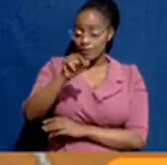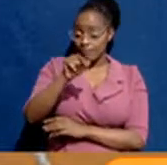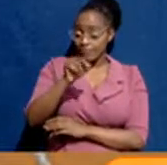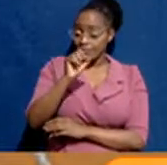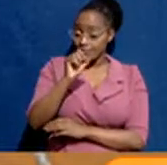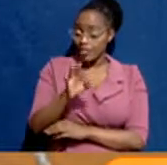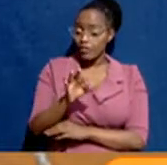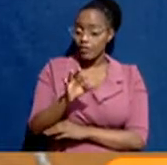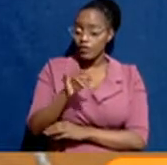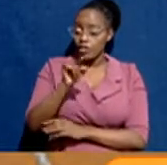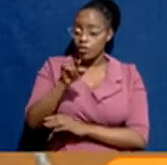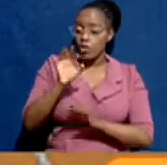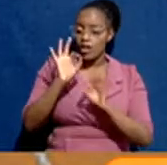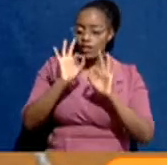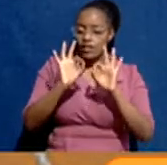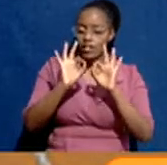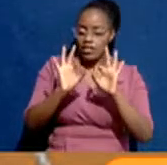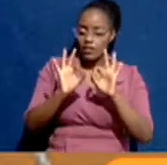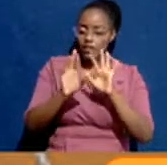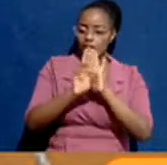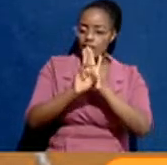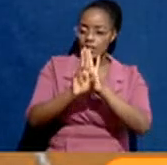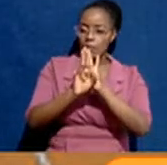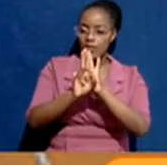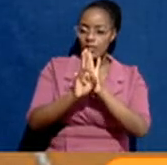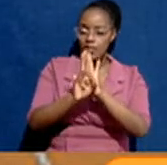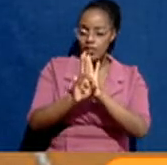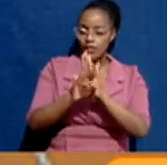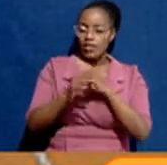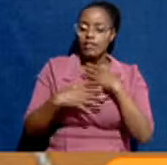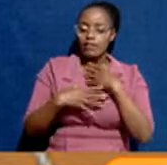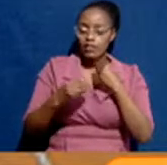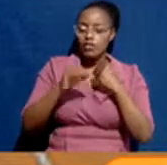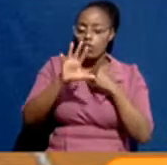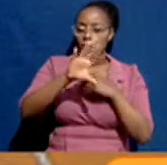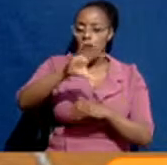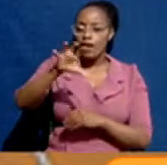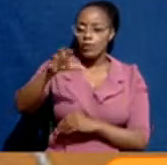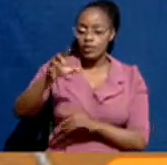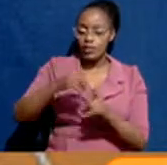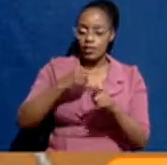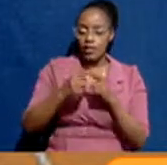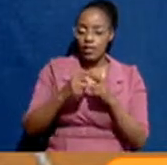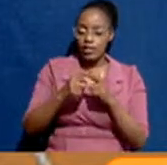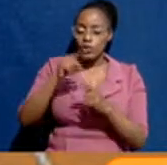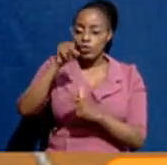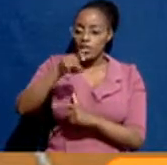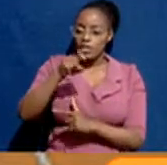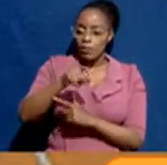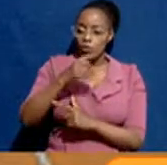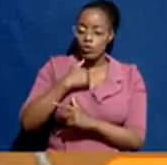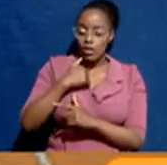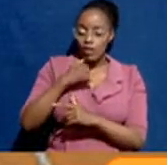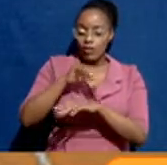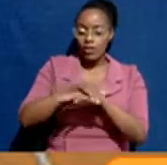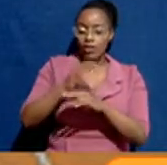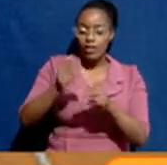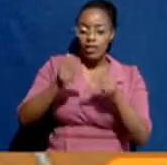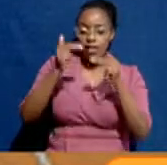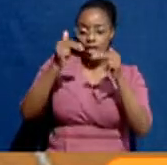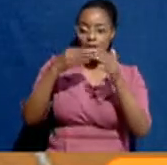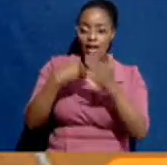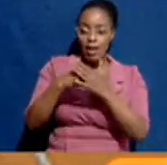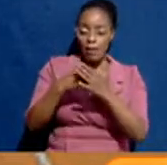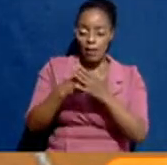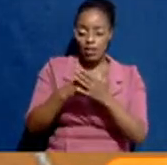you are effectively representing the interest of your county, then you should go for the high amount. You are